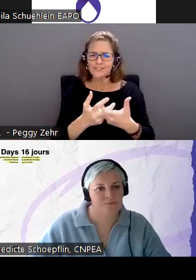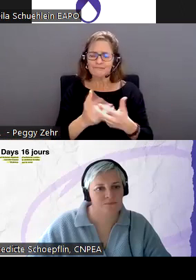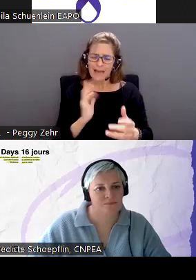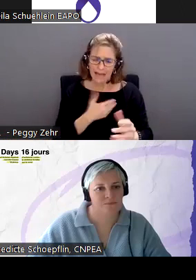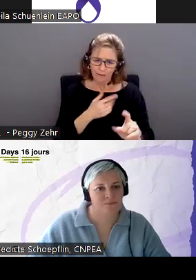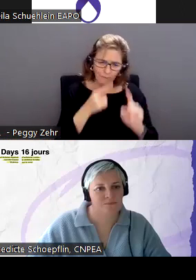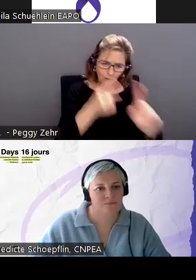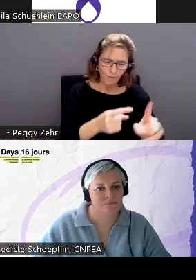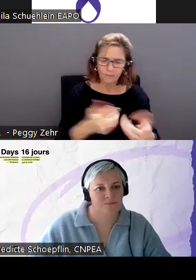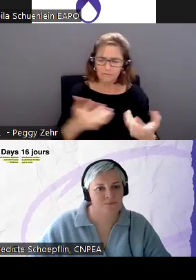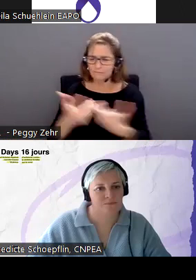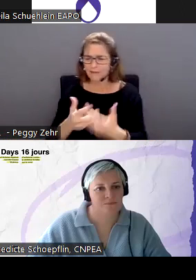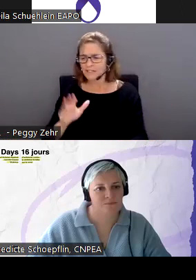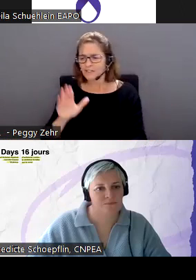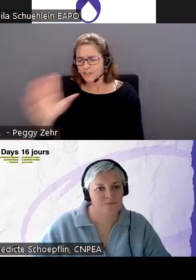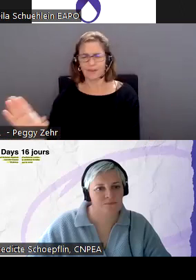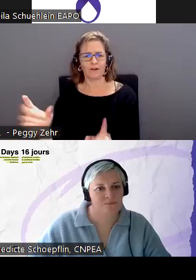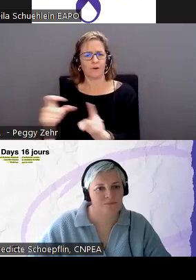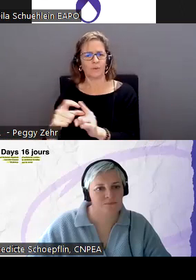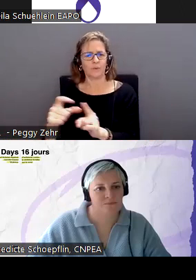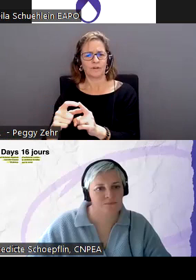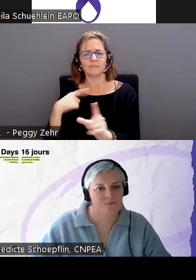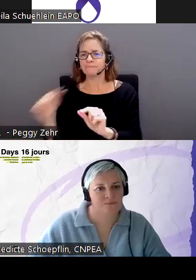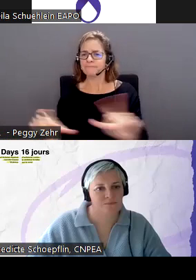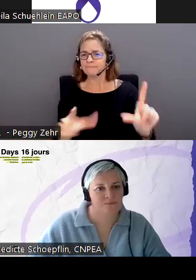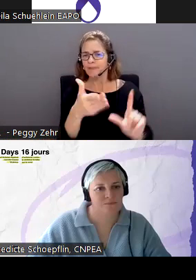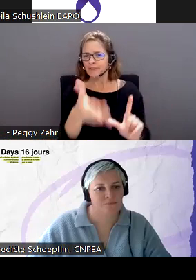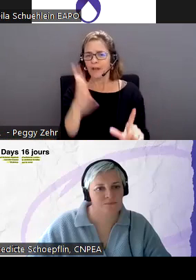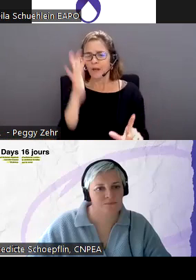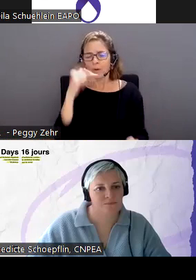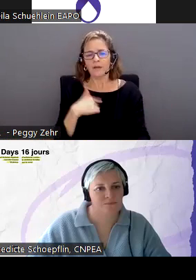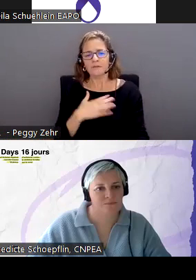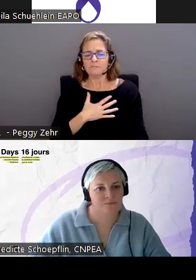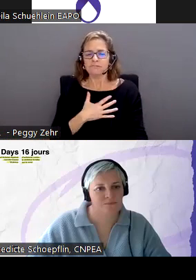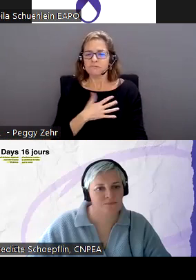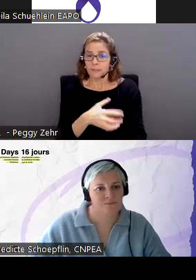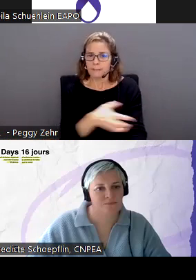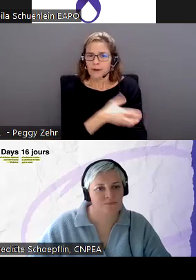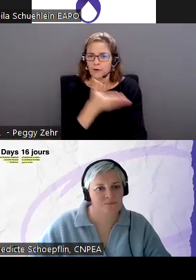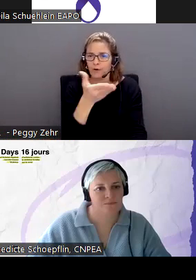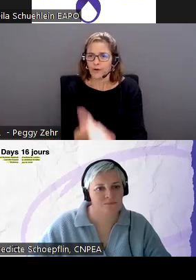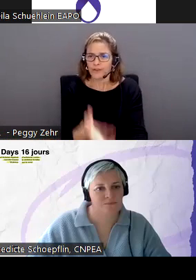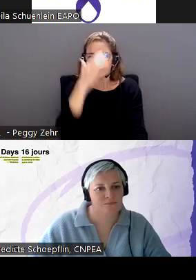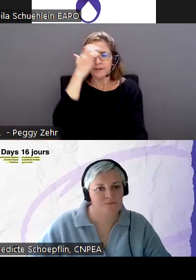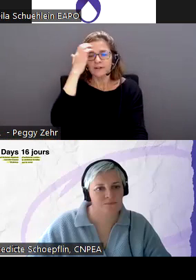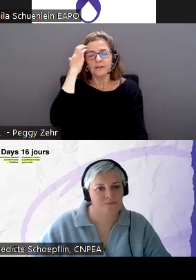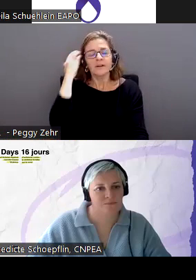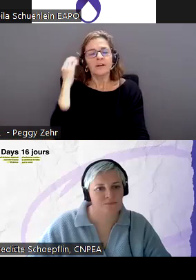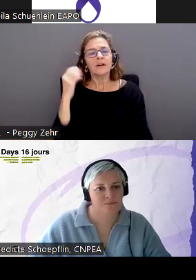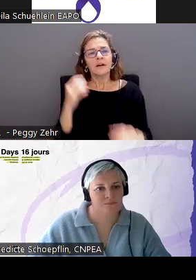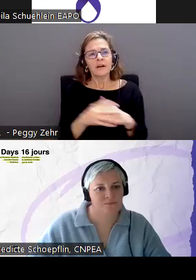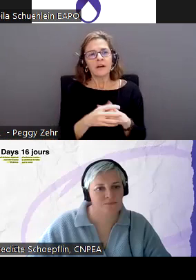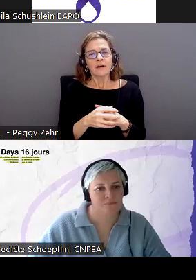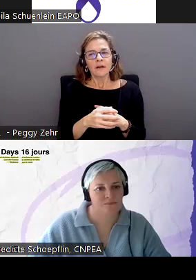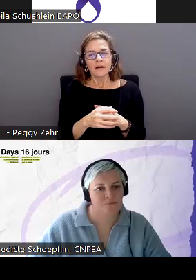so powerful, and that we underestimate what it means as a society if we were